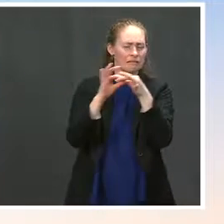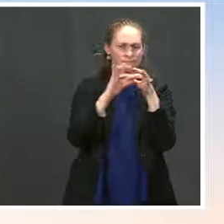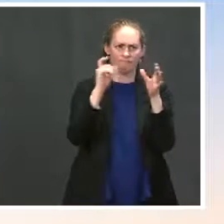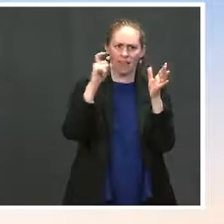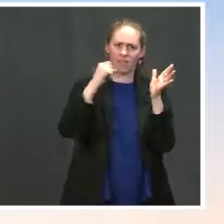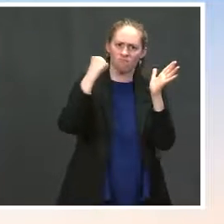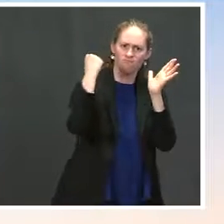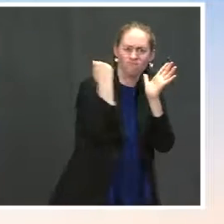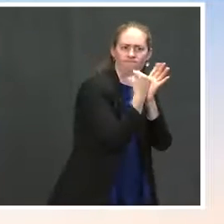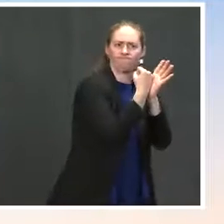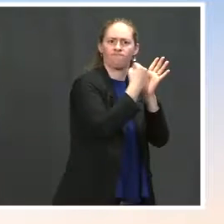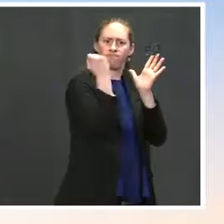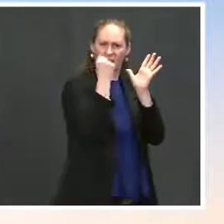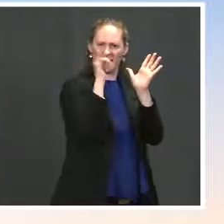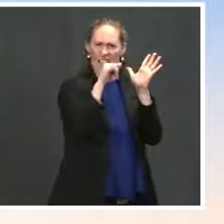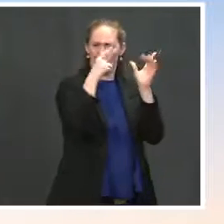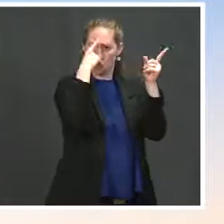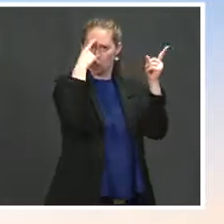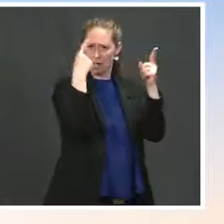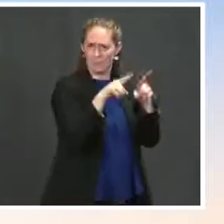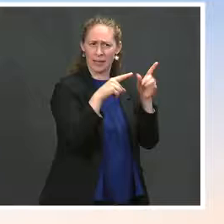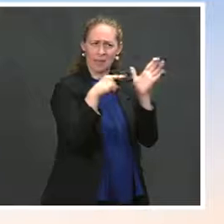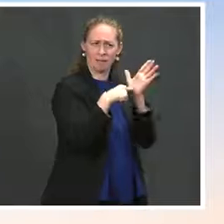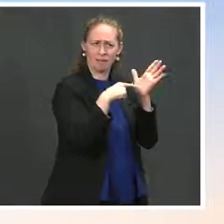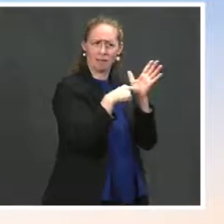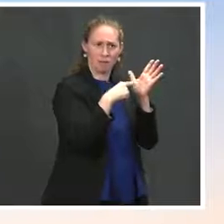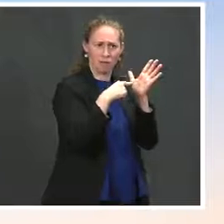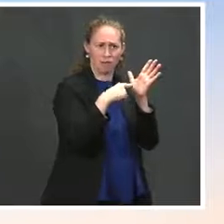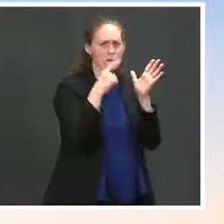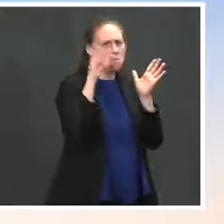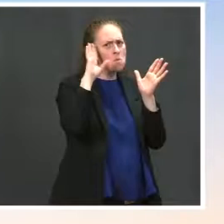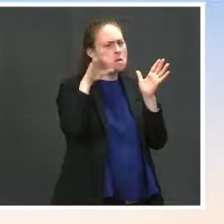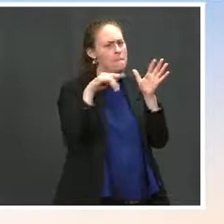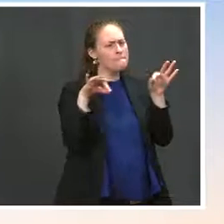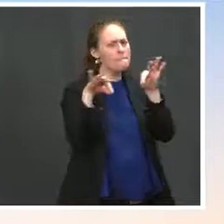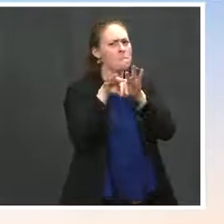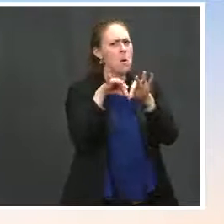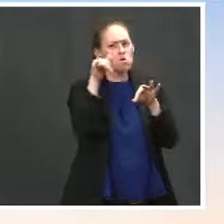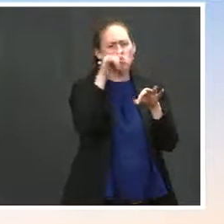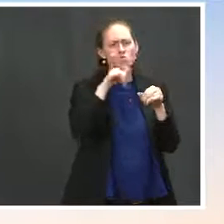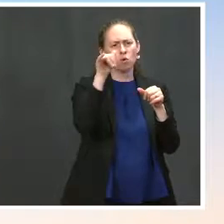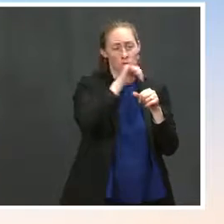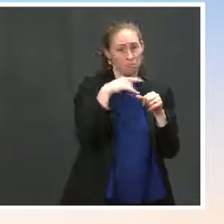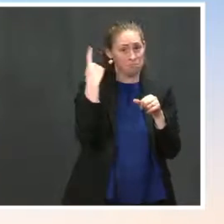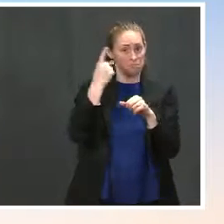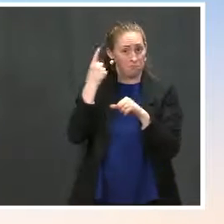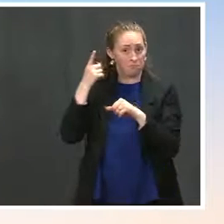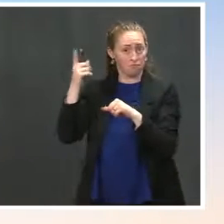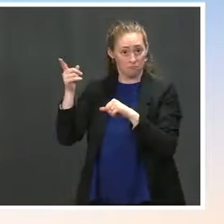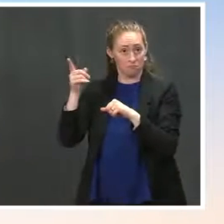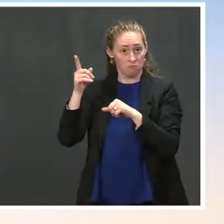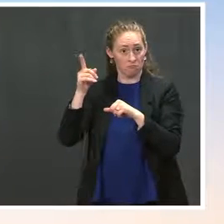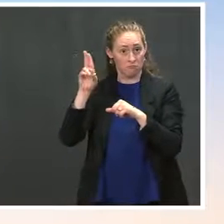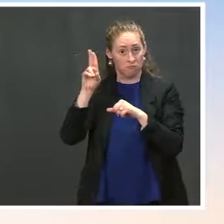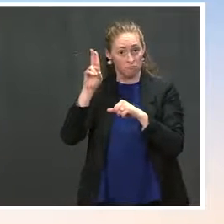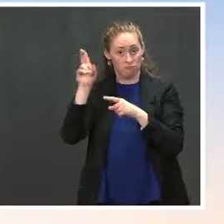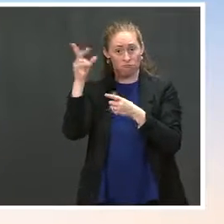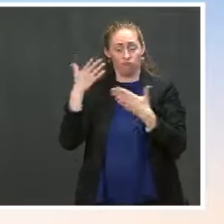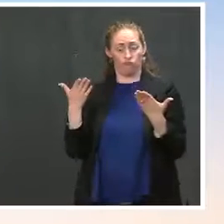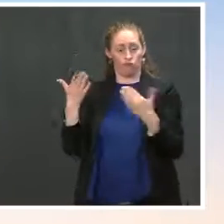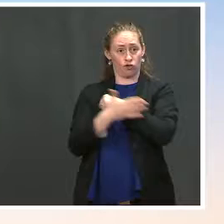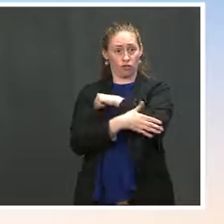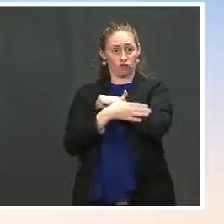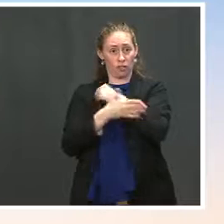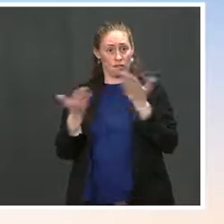And given the importance of that meeting and the importance, I think, for the United States to demonstrate its commitment to action prior to